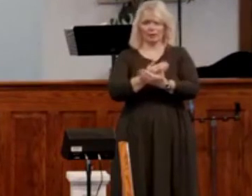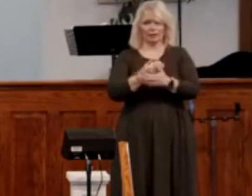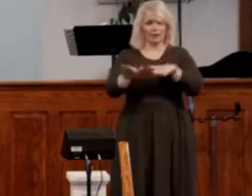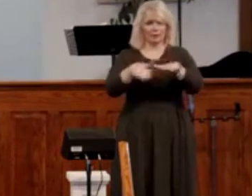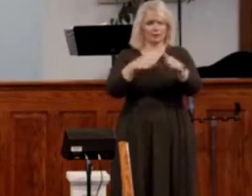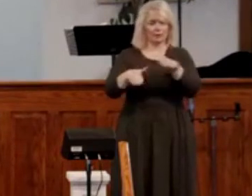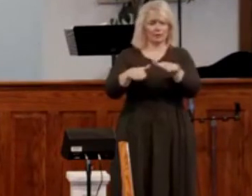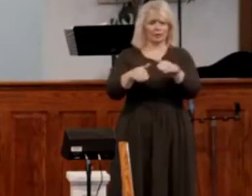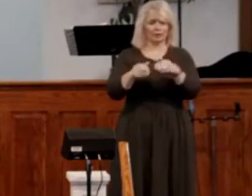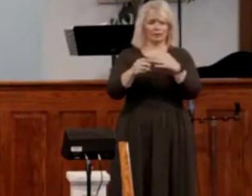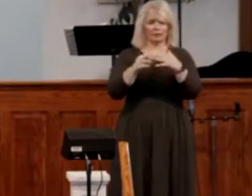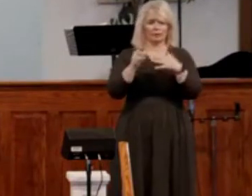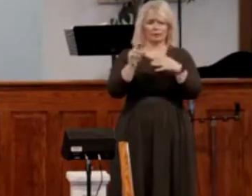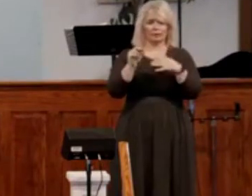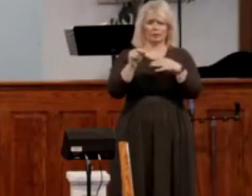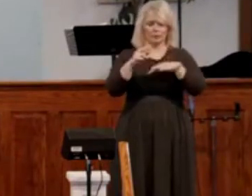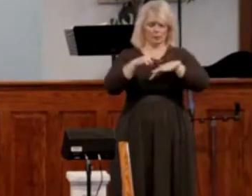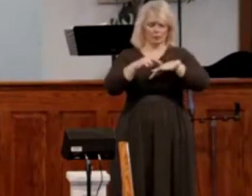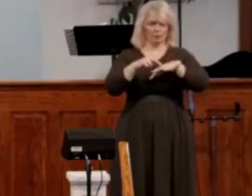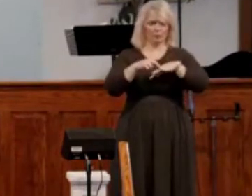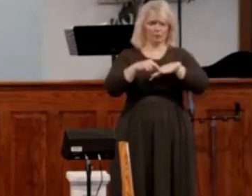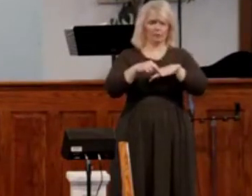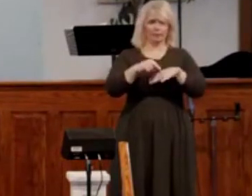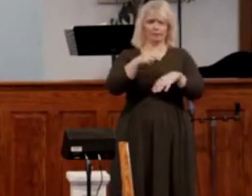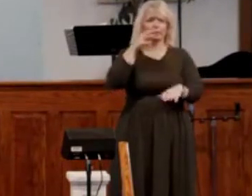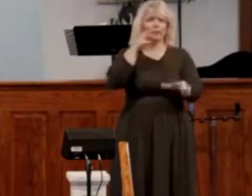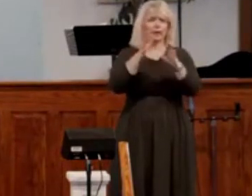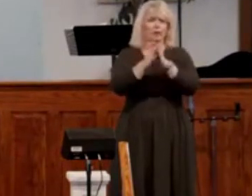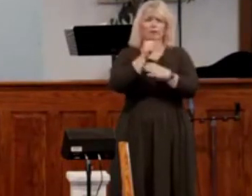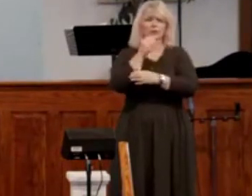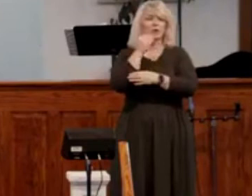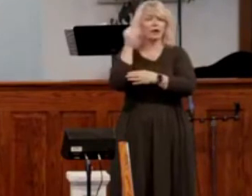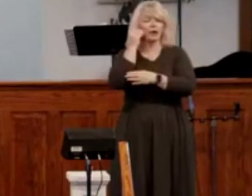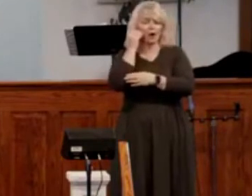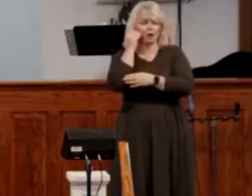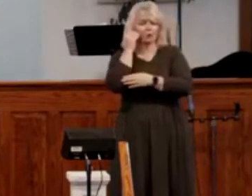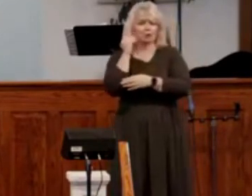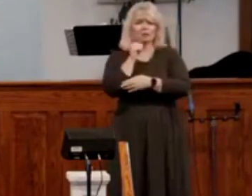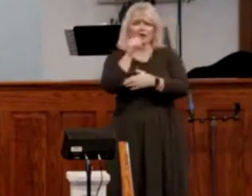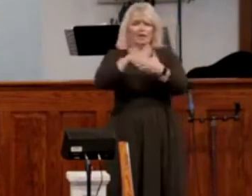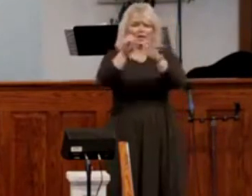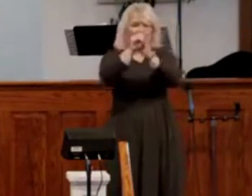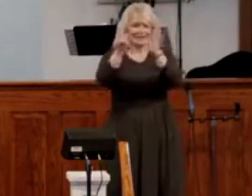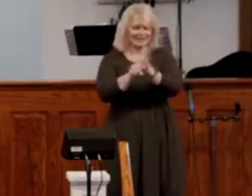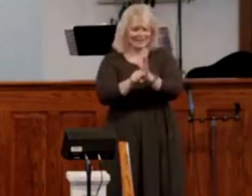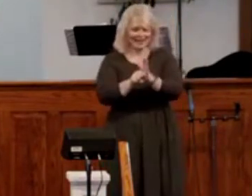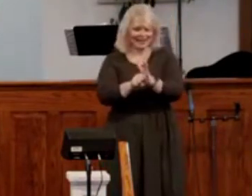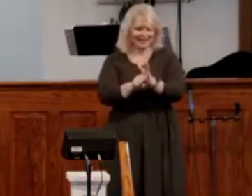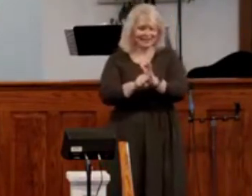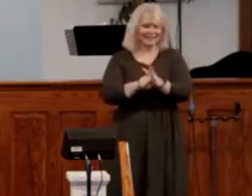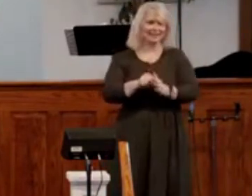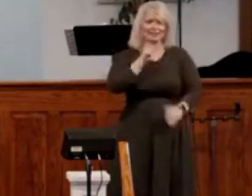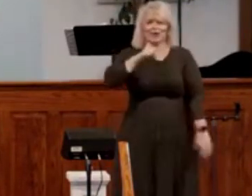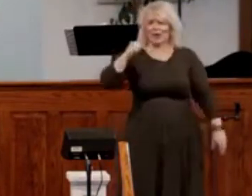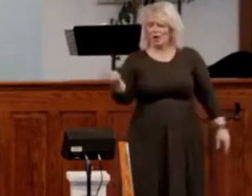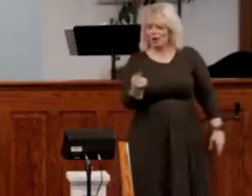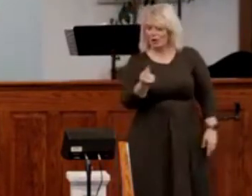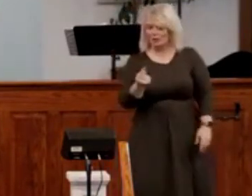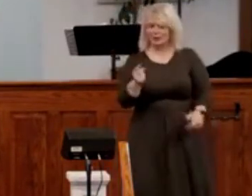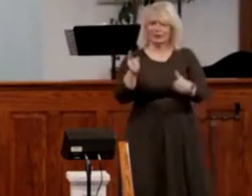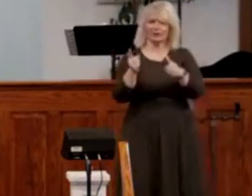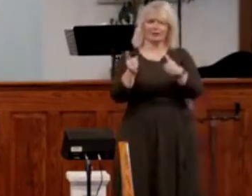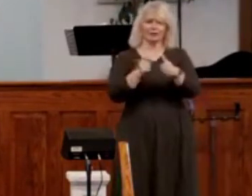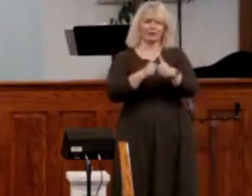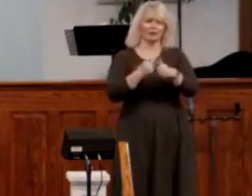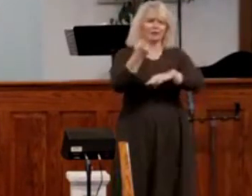with no wedding ring and my wife was not at home. Like, she was not in the state. So not only did the first day